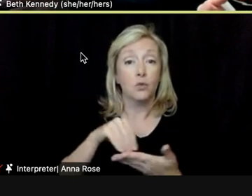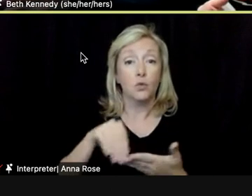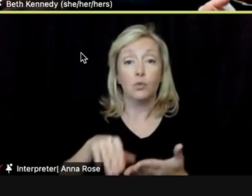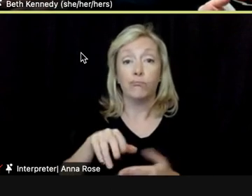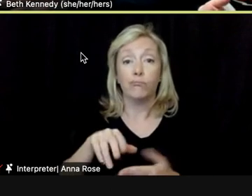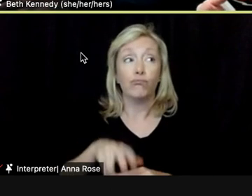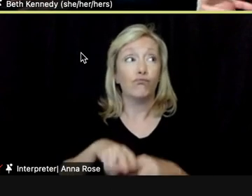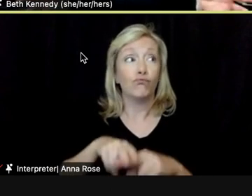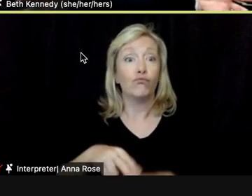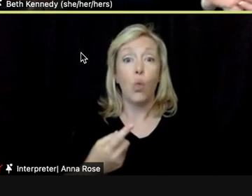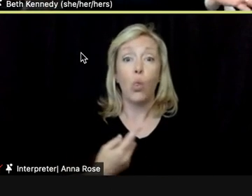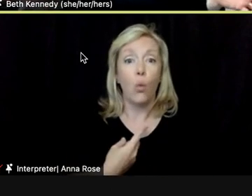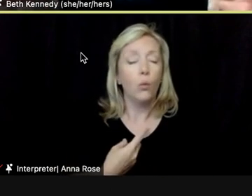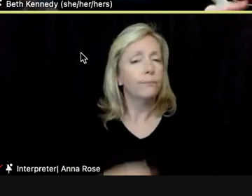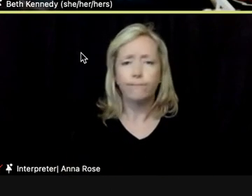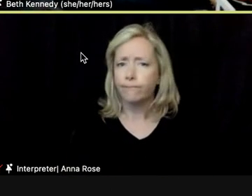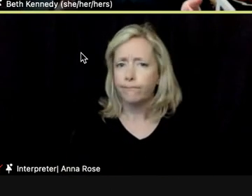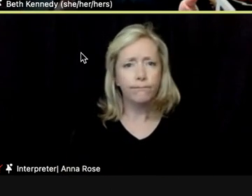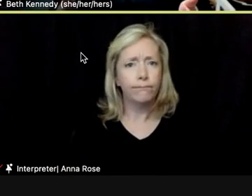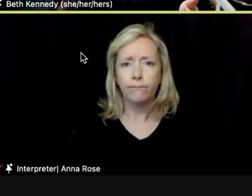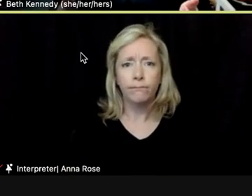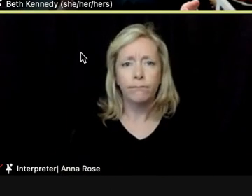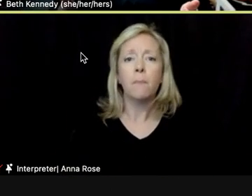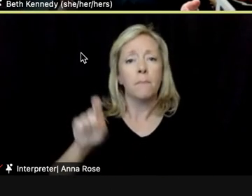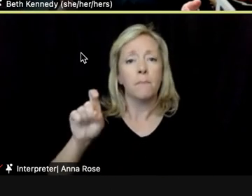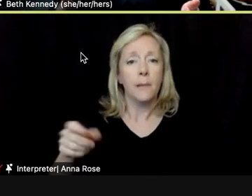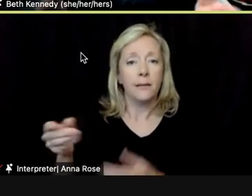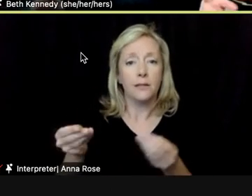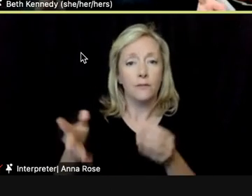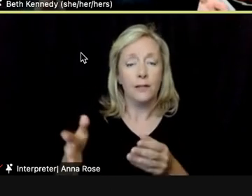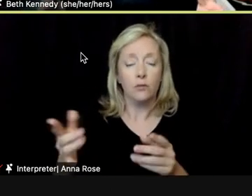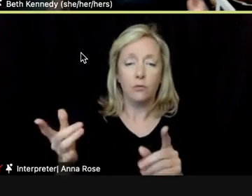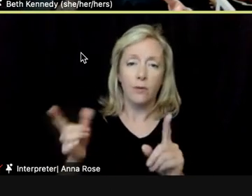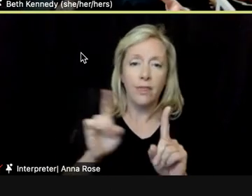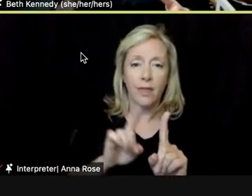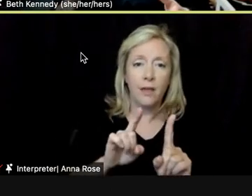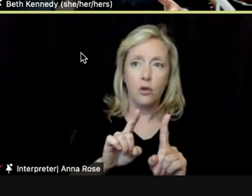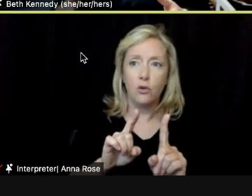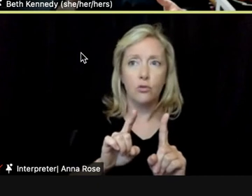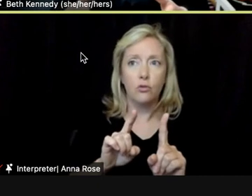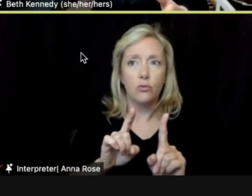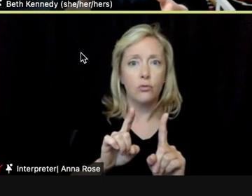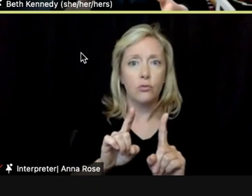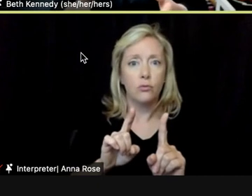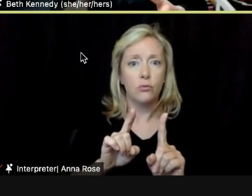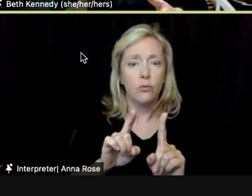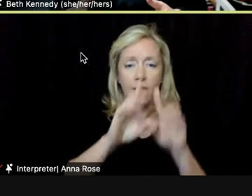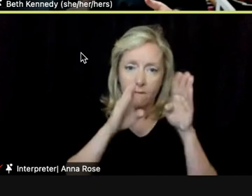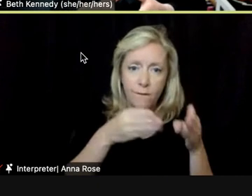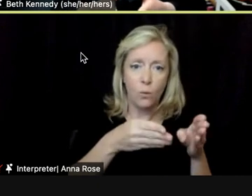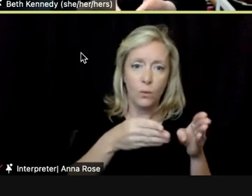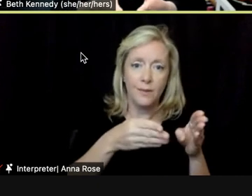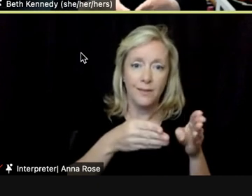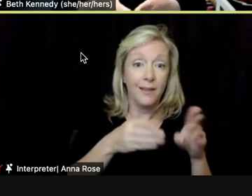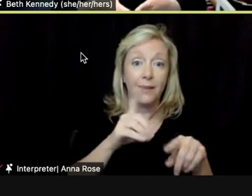You've got to have the intervener and respect that their focus needs to be on that